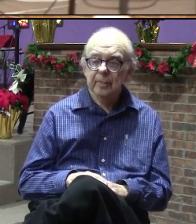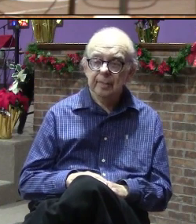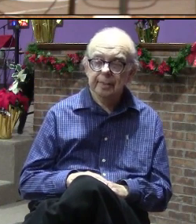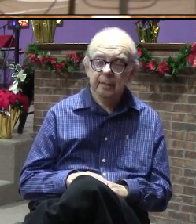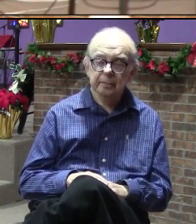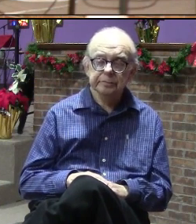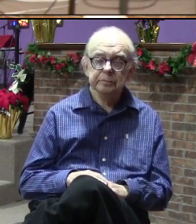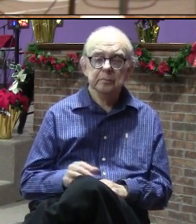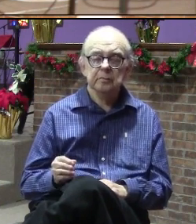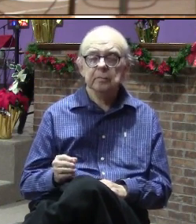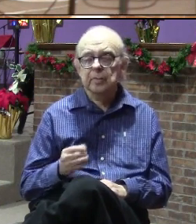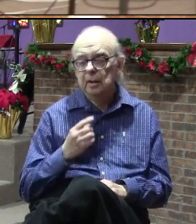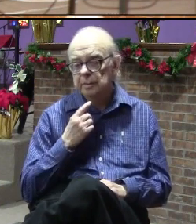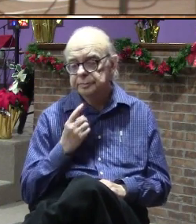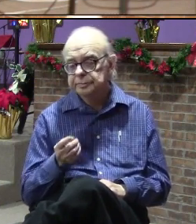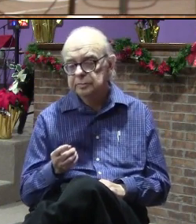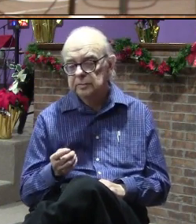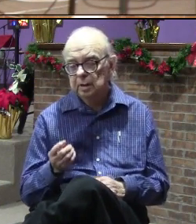And so